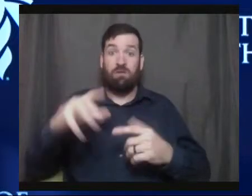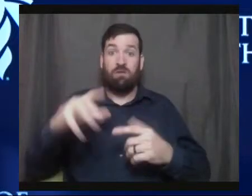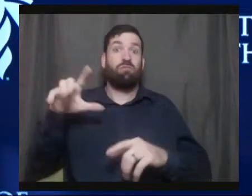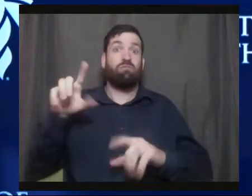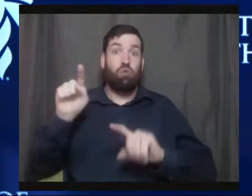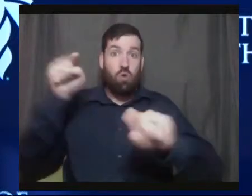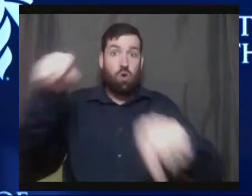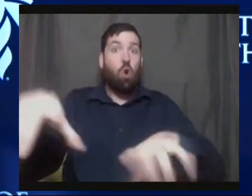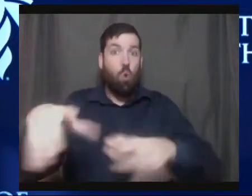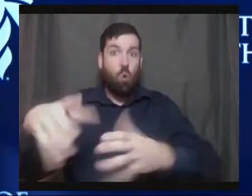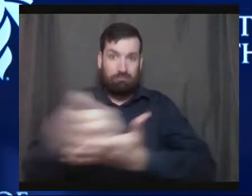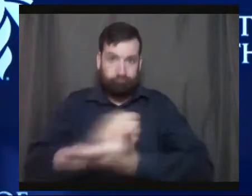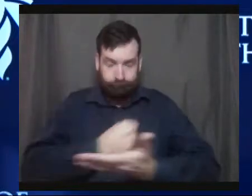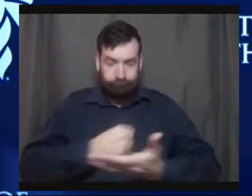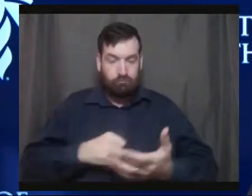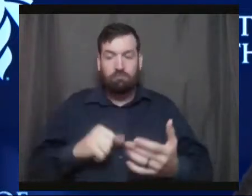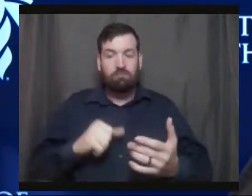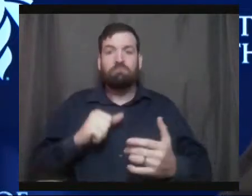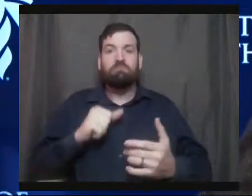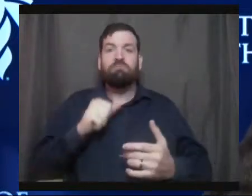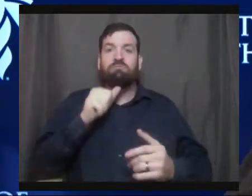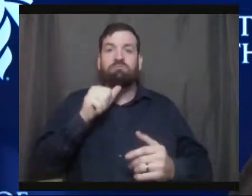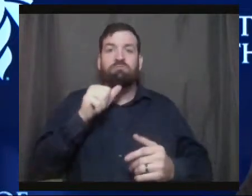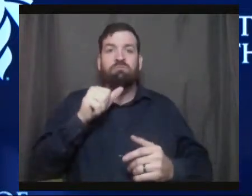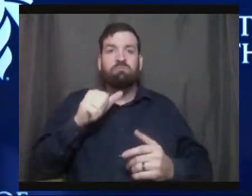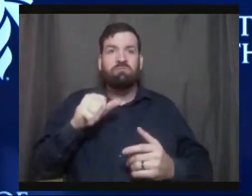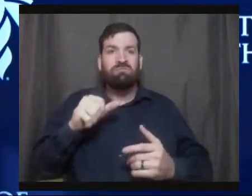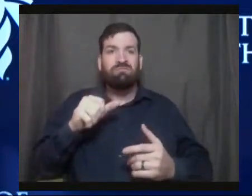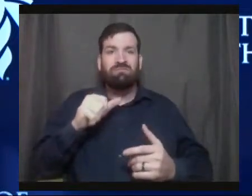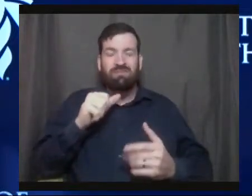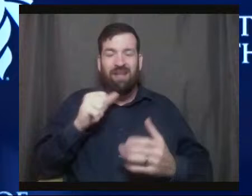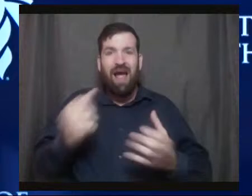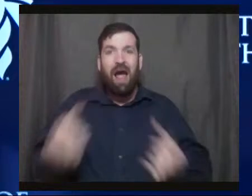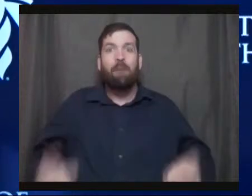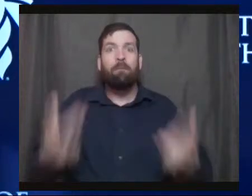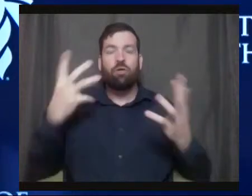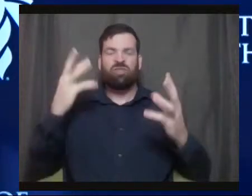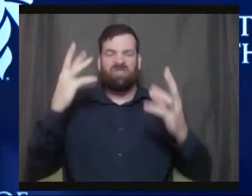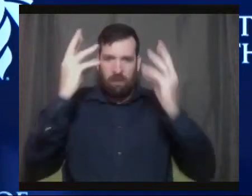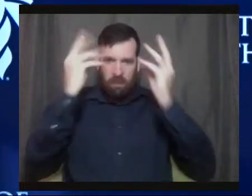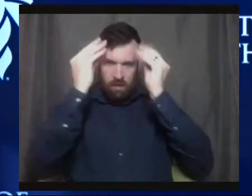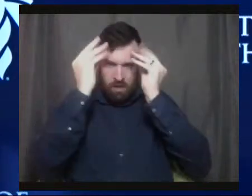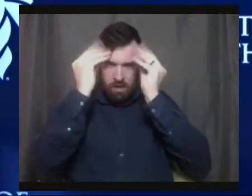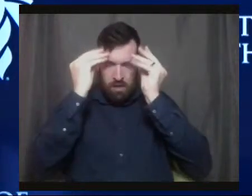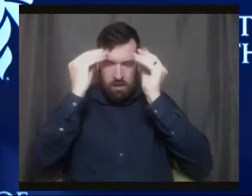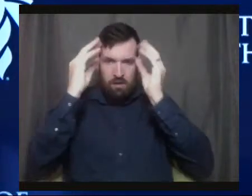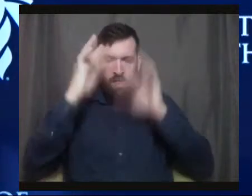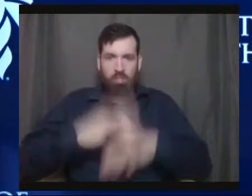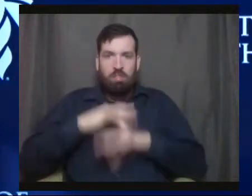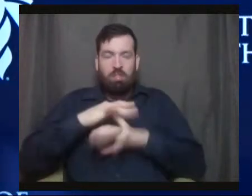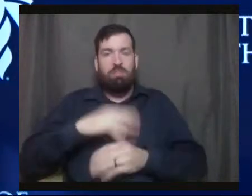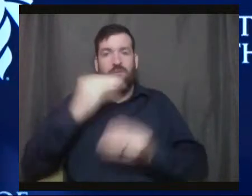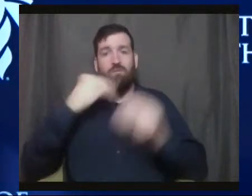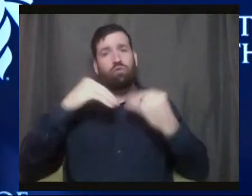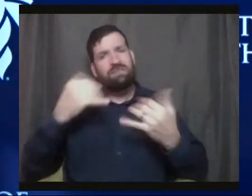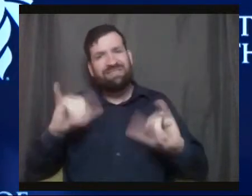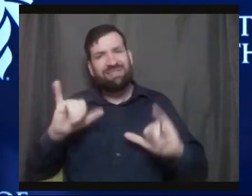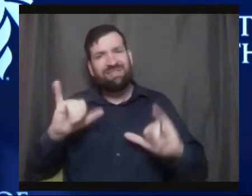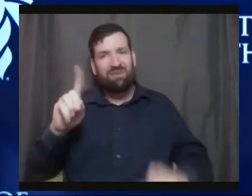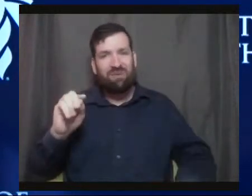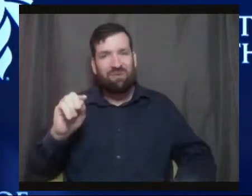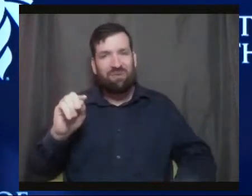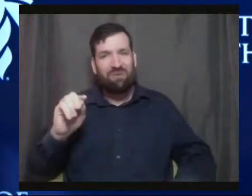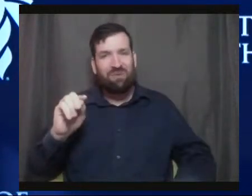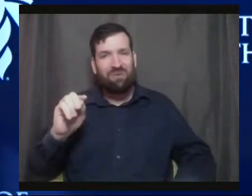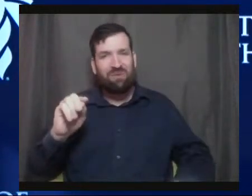wasn't just that; it was just how much do you get, because you were just so much thinking about the food. You still do think about a